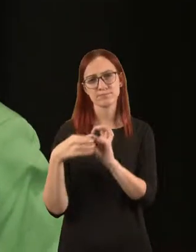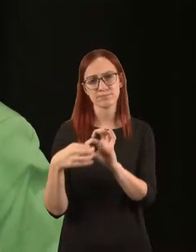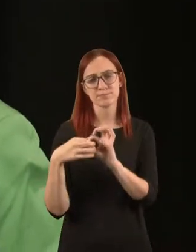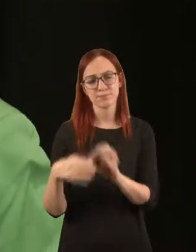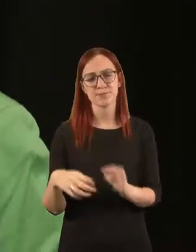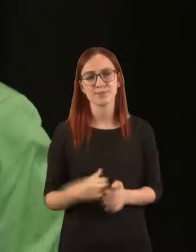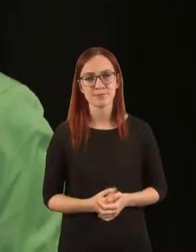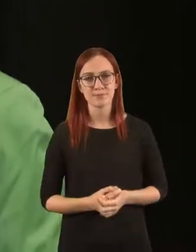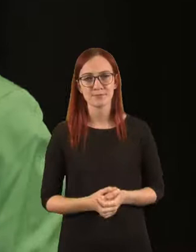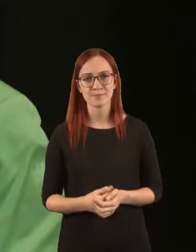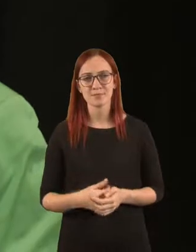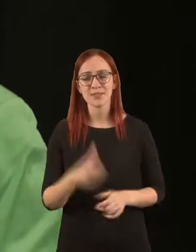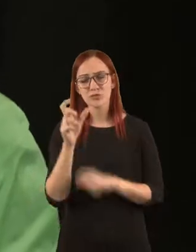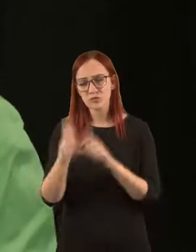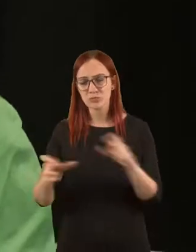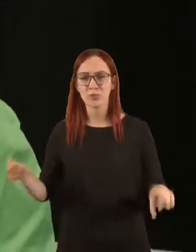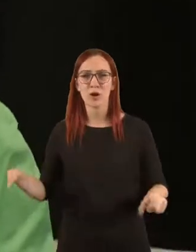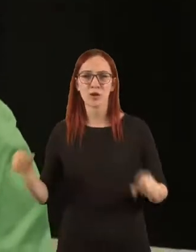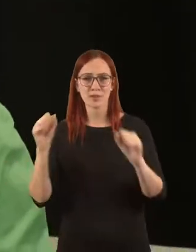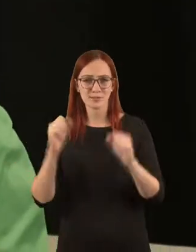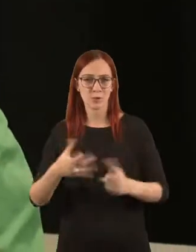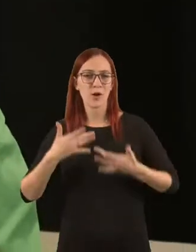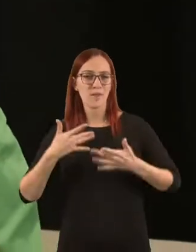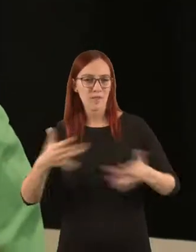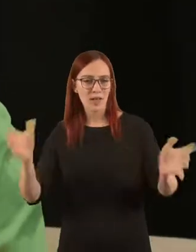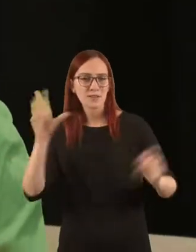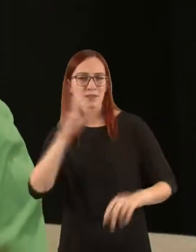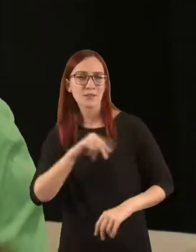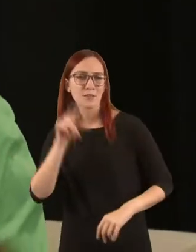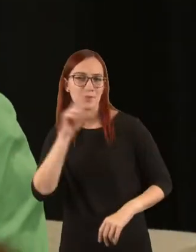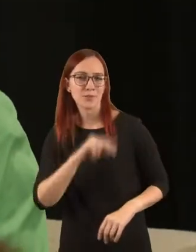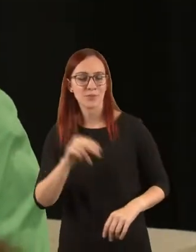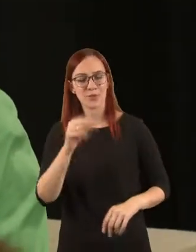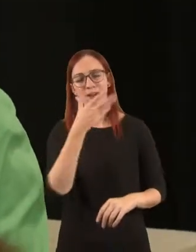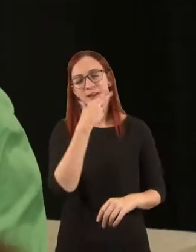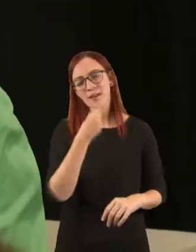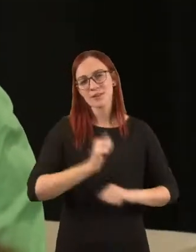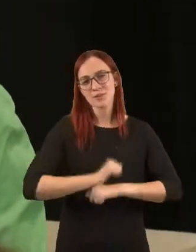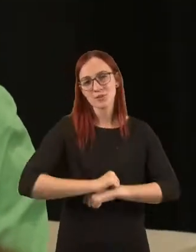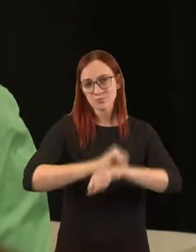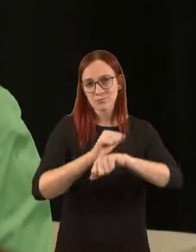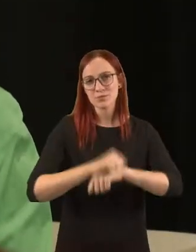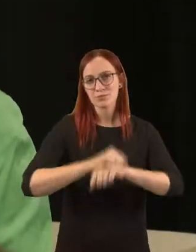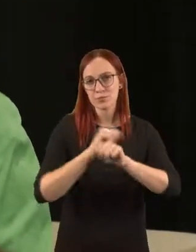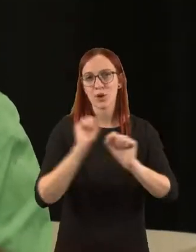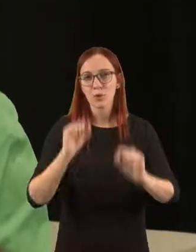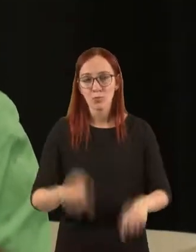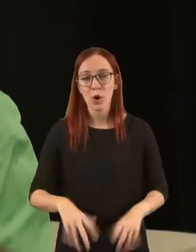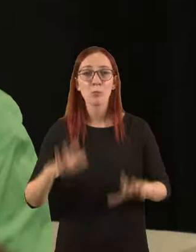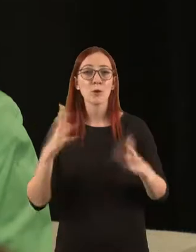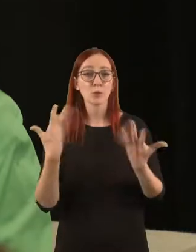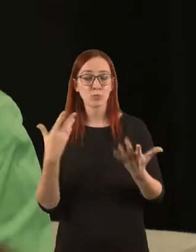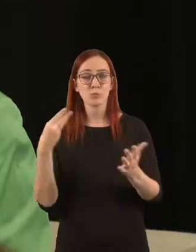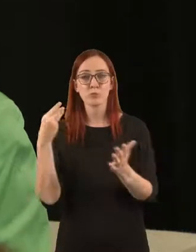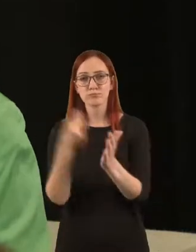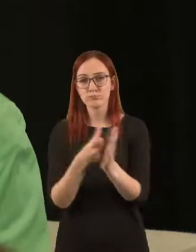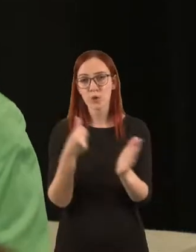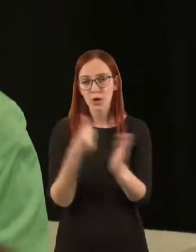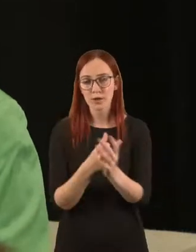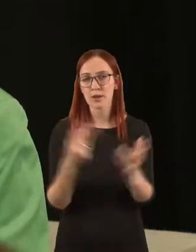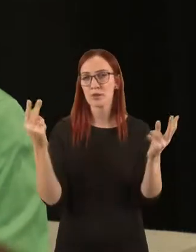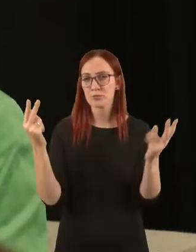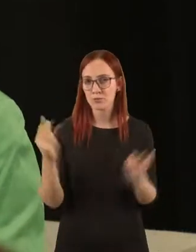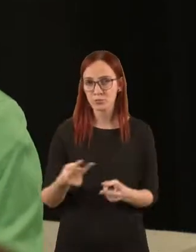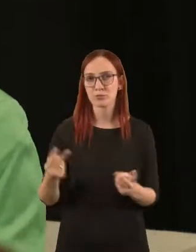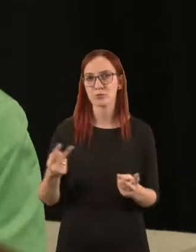and consumers are brought closer together. Because there are people who are talking in public and saying